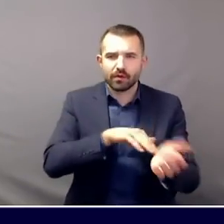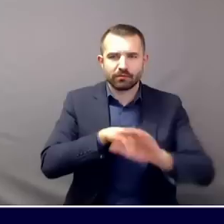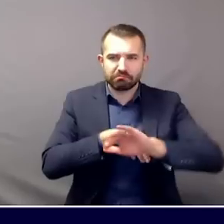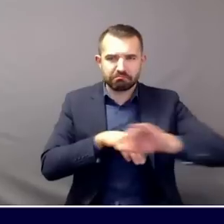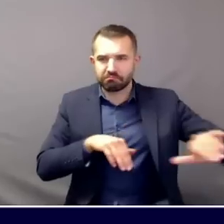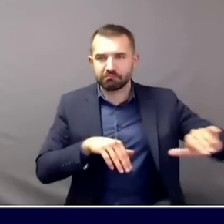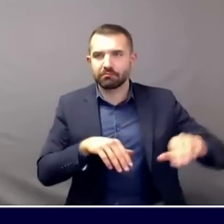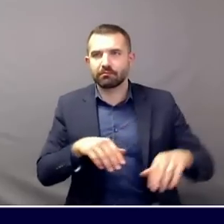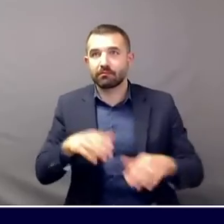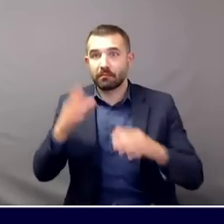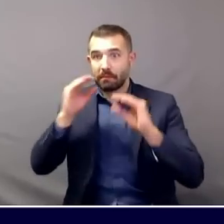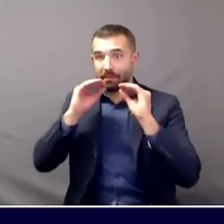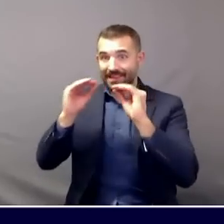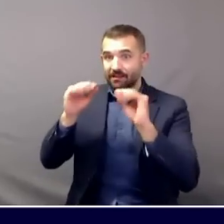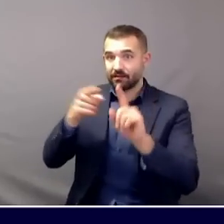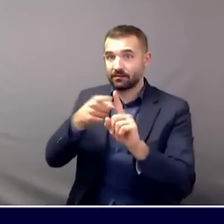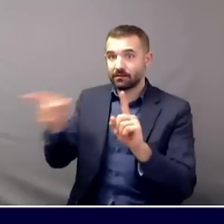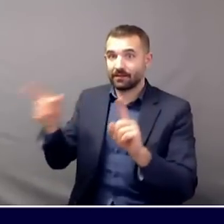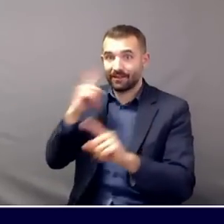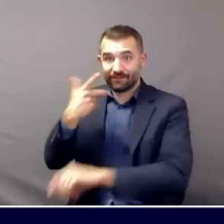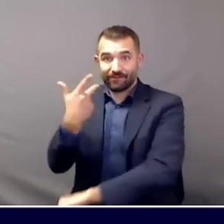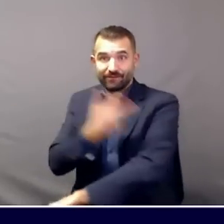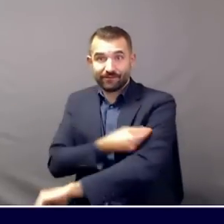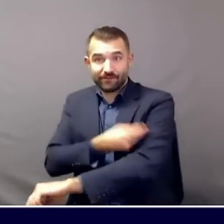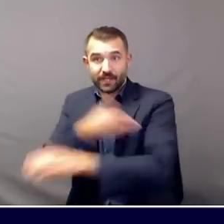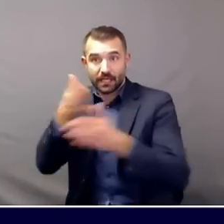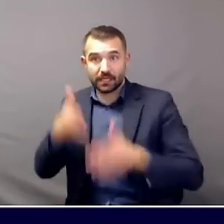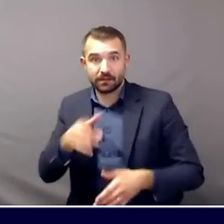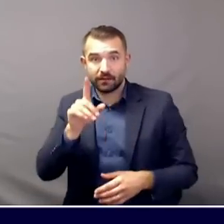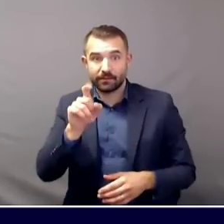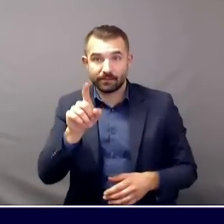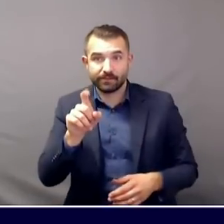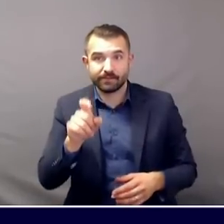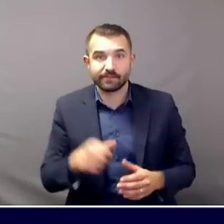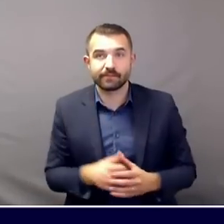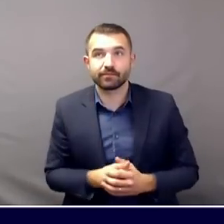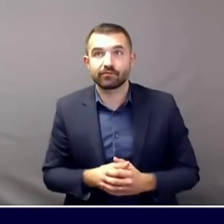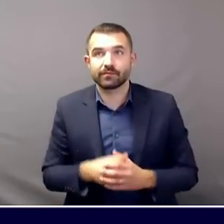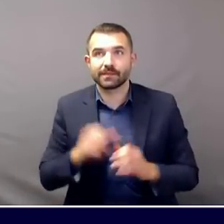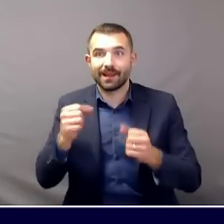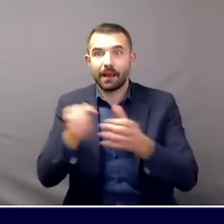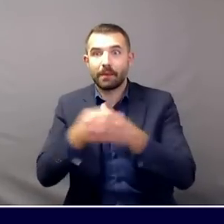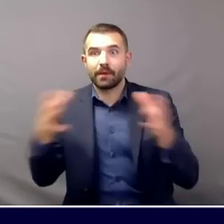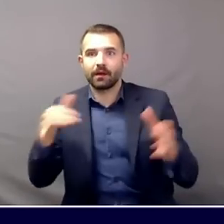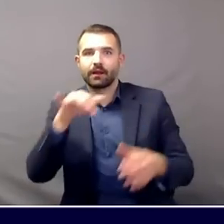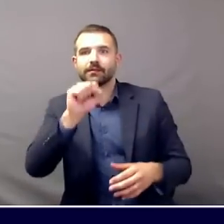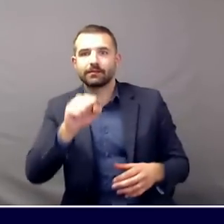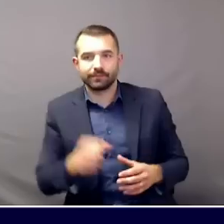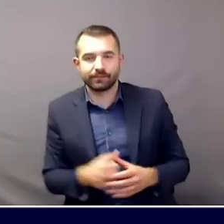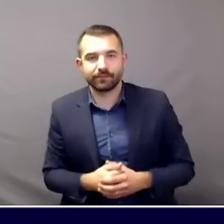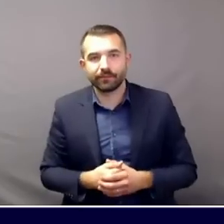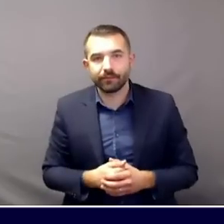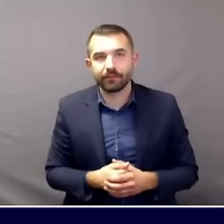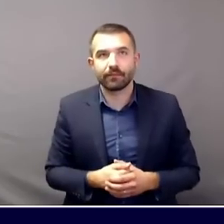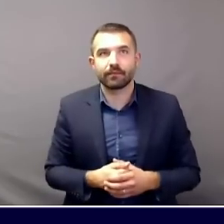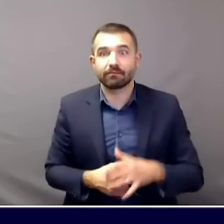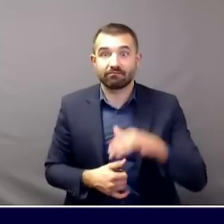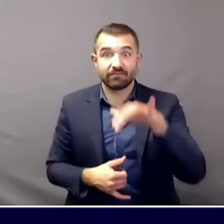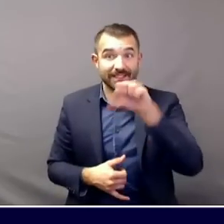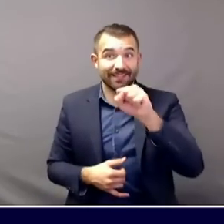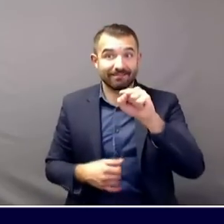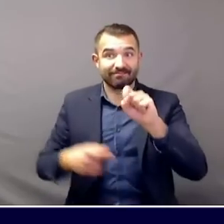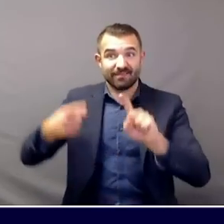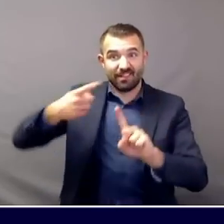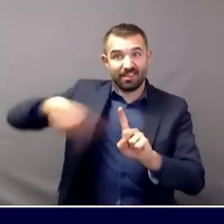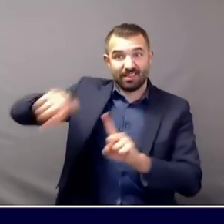Yes. I can elaborate, but the bottom line answer is yes. They are part of the force or the team of individuals